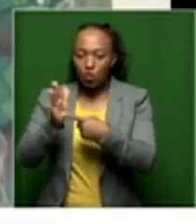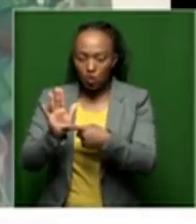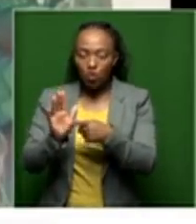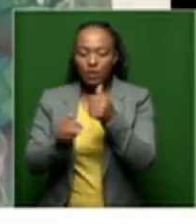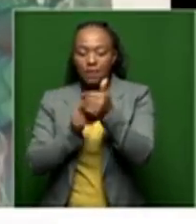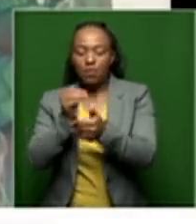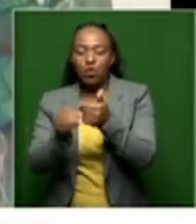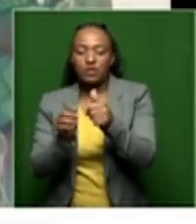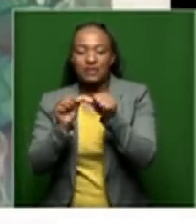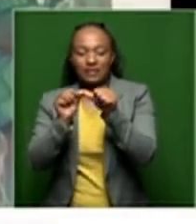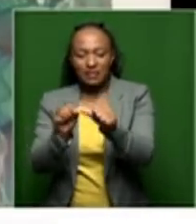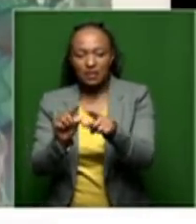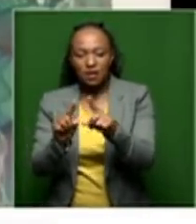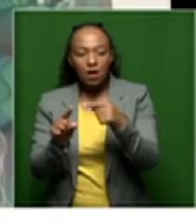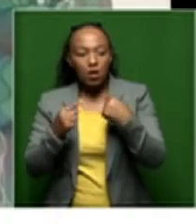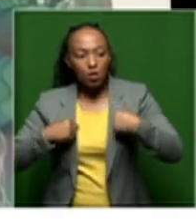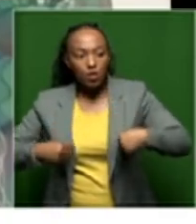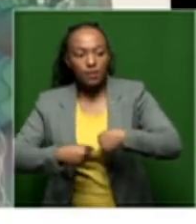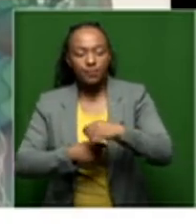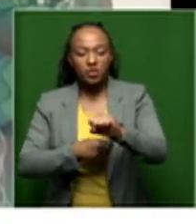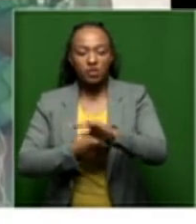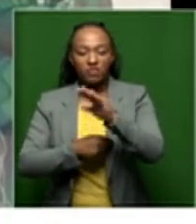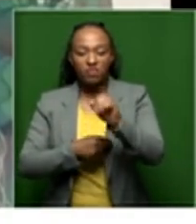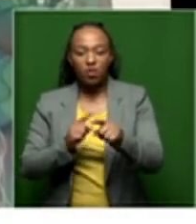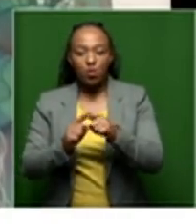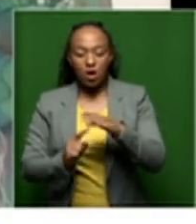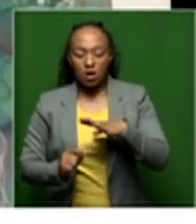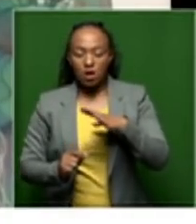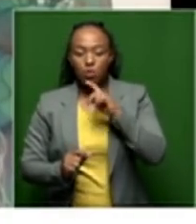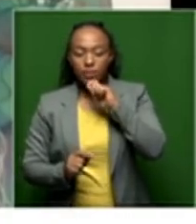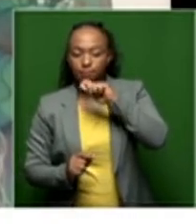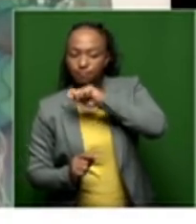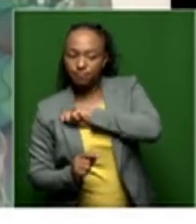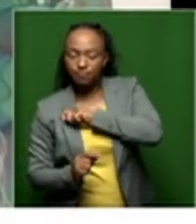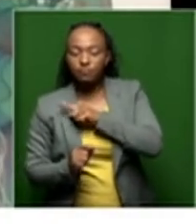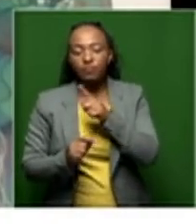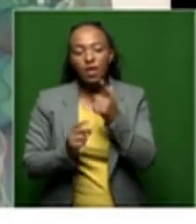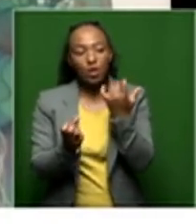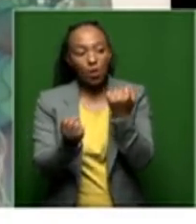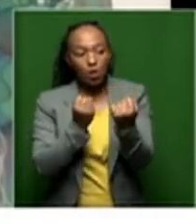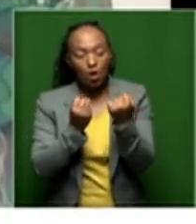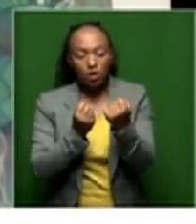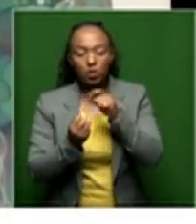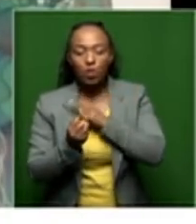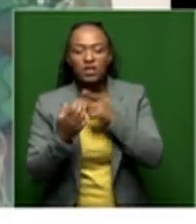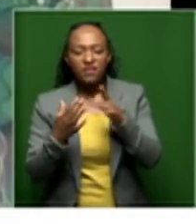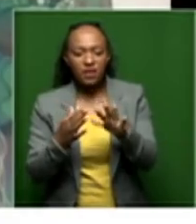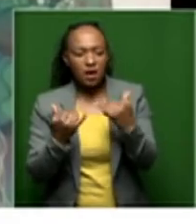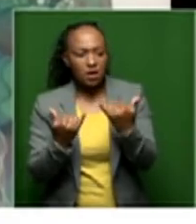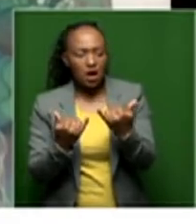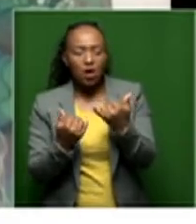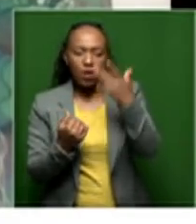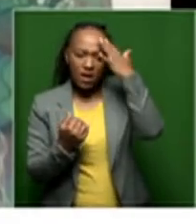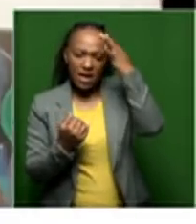enriches the process if we, as South Africans, build up confidence in our own institutions, particularly after they've cleaned up the mess of